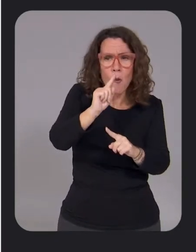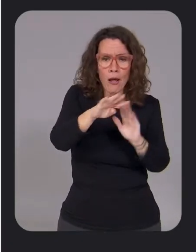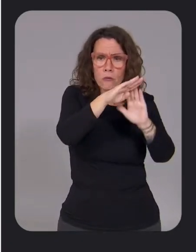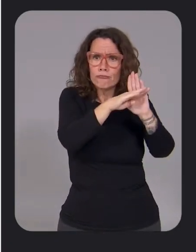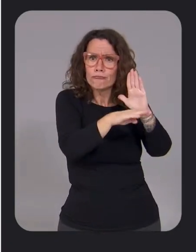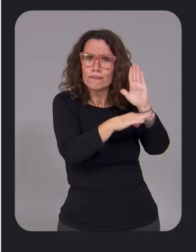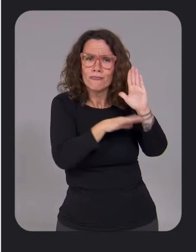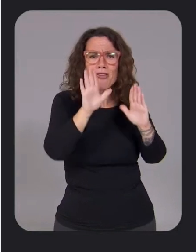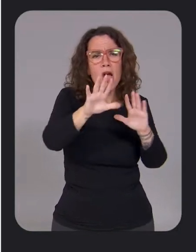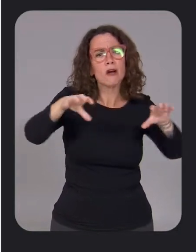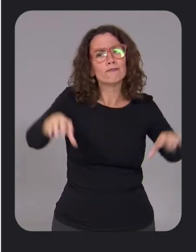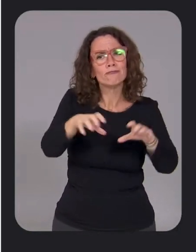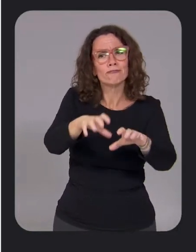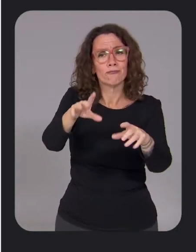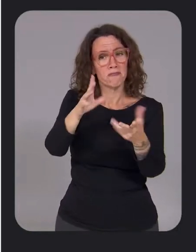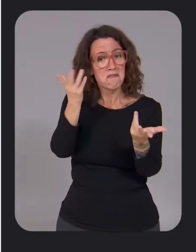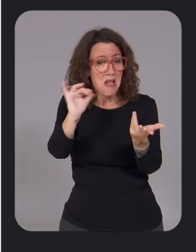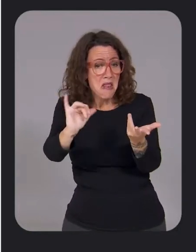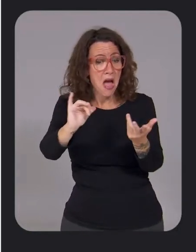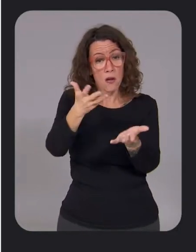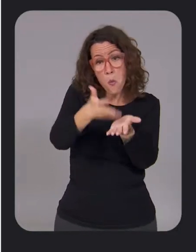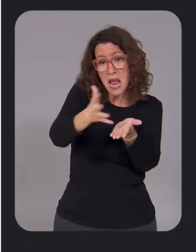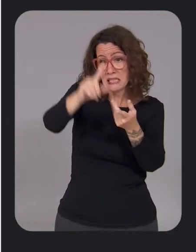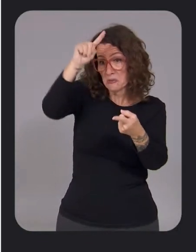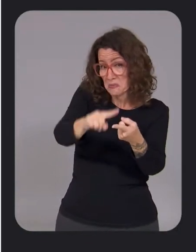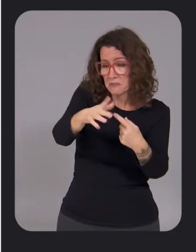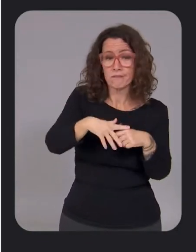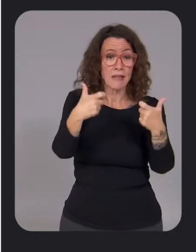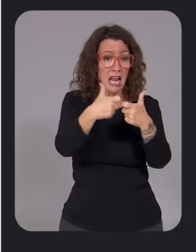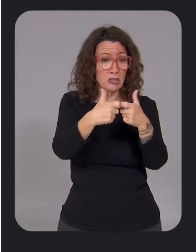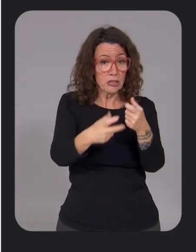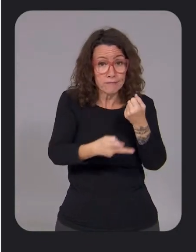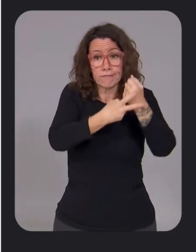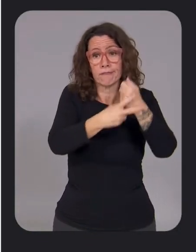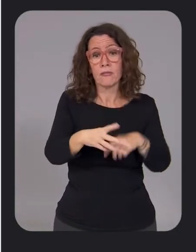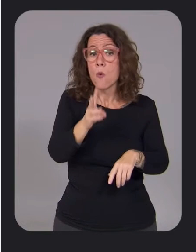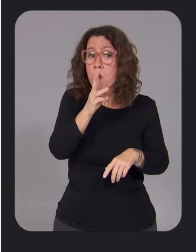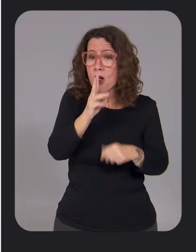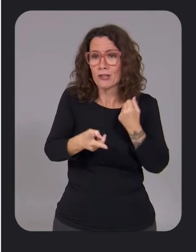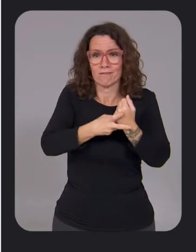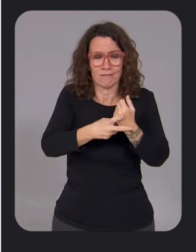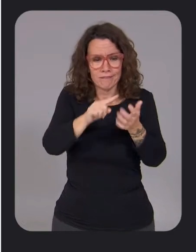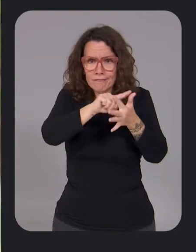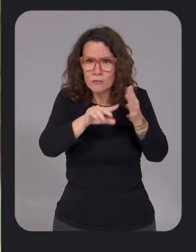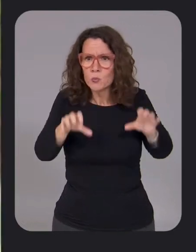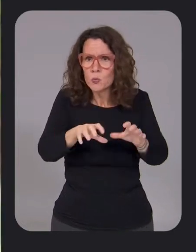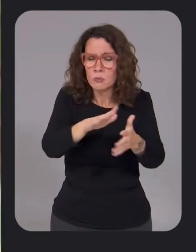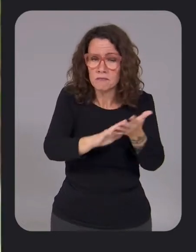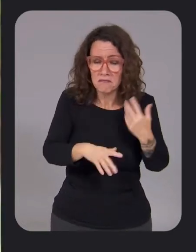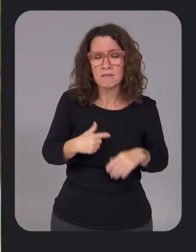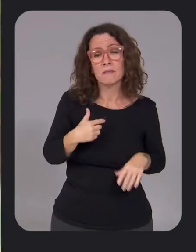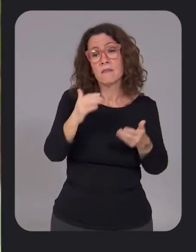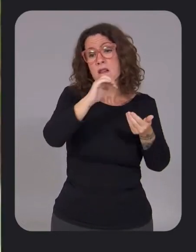their sustainable practices, including things like waste reduction, energy efficiency, and water conservation measures.